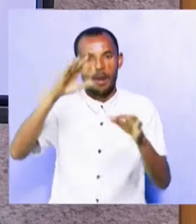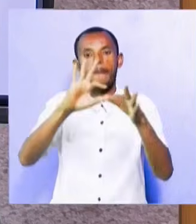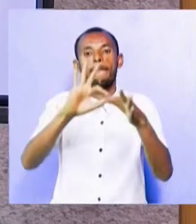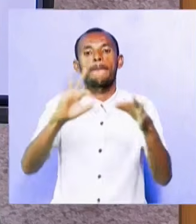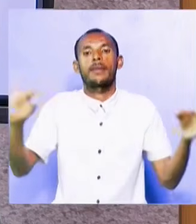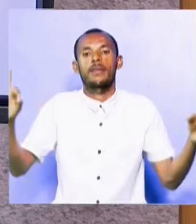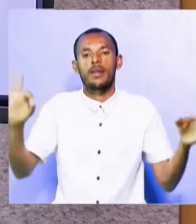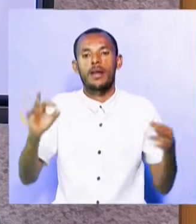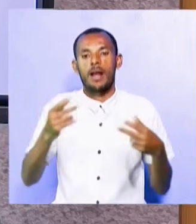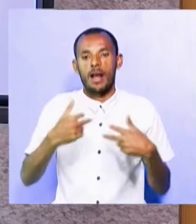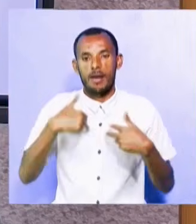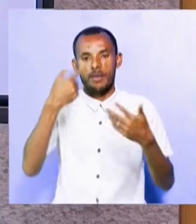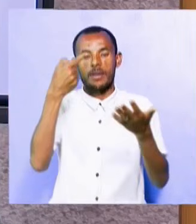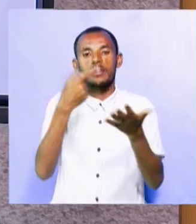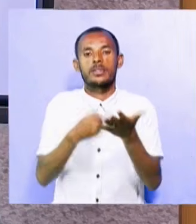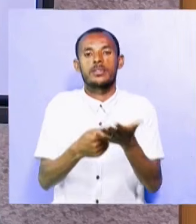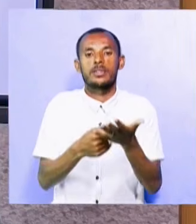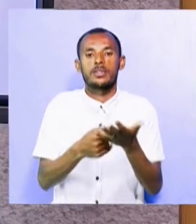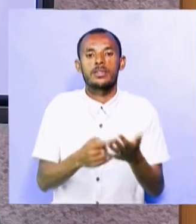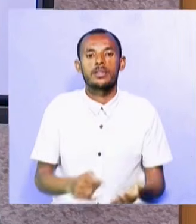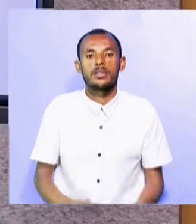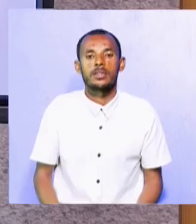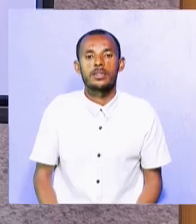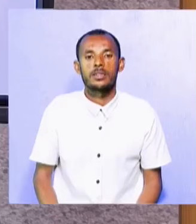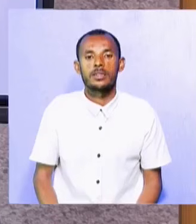So having this,